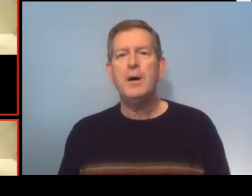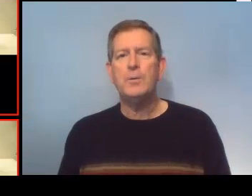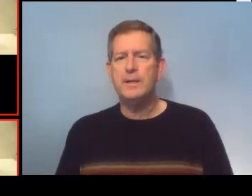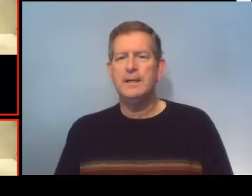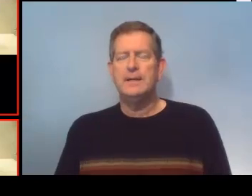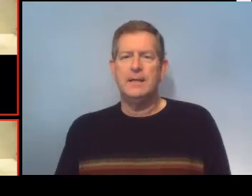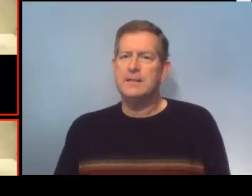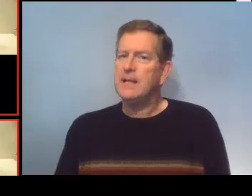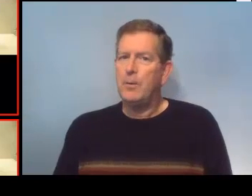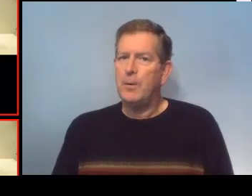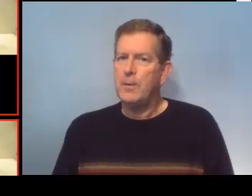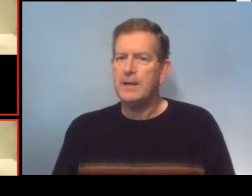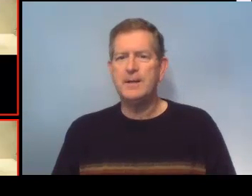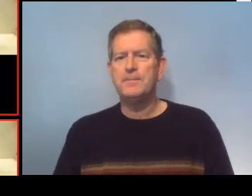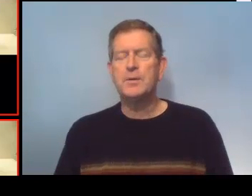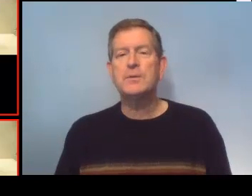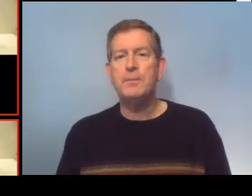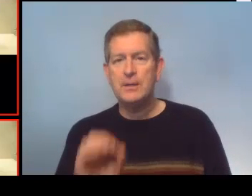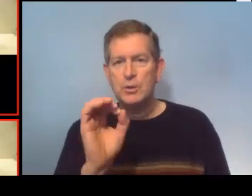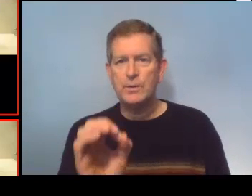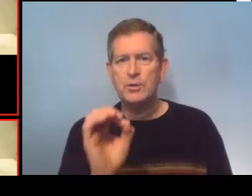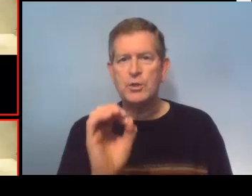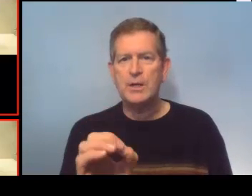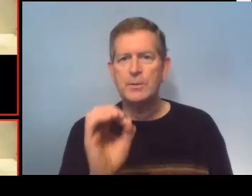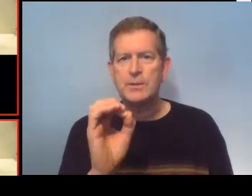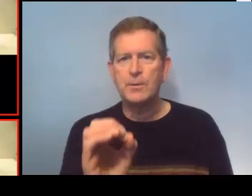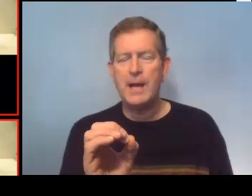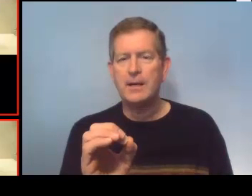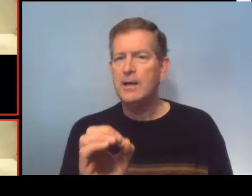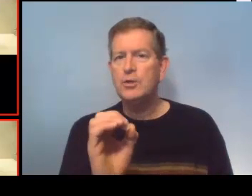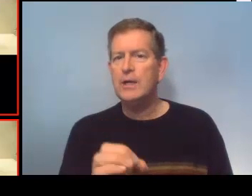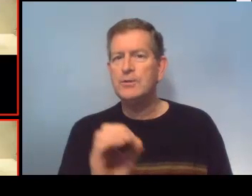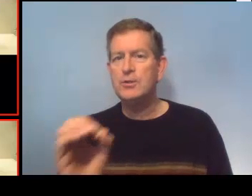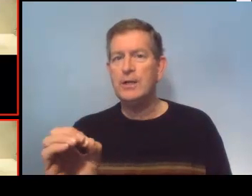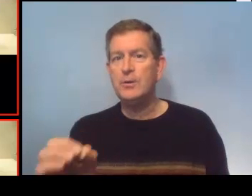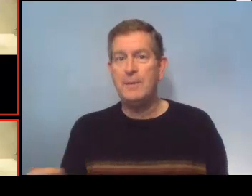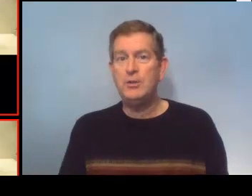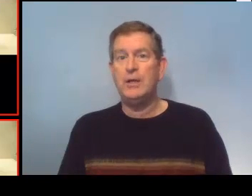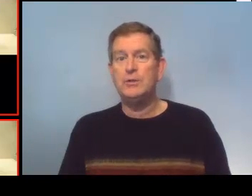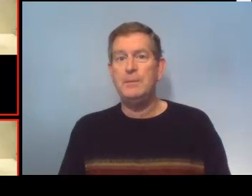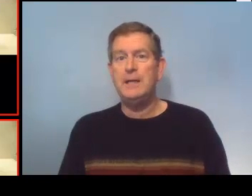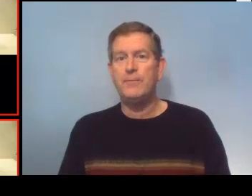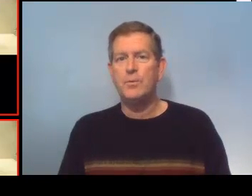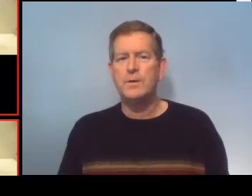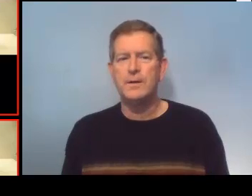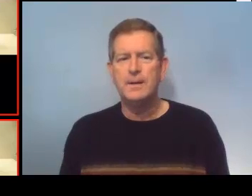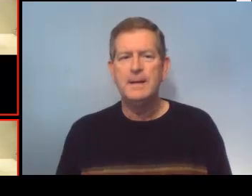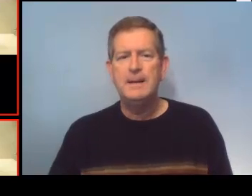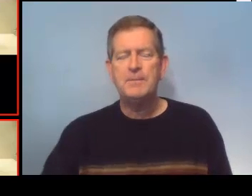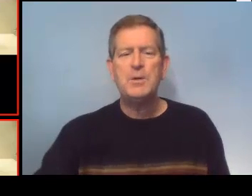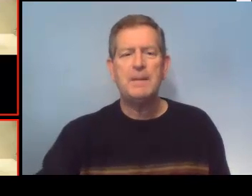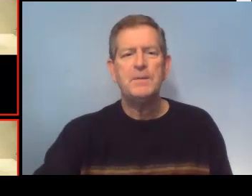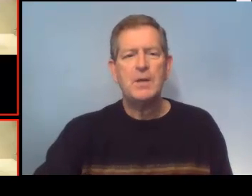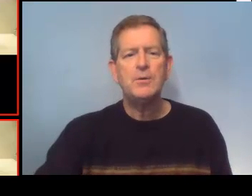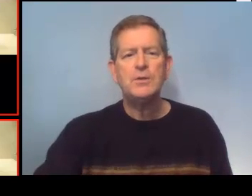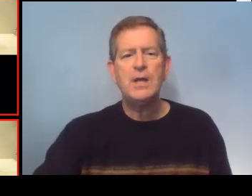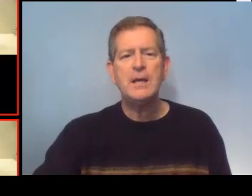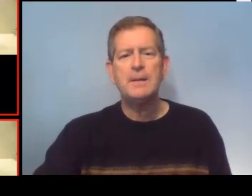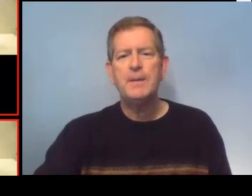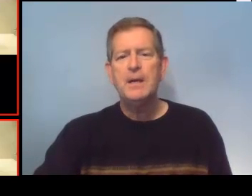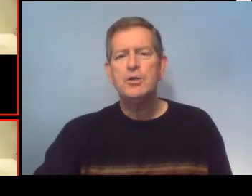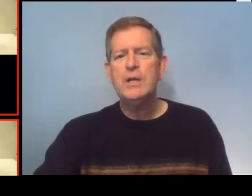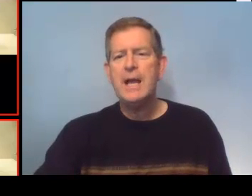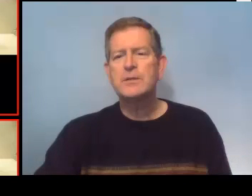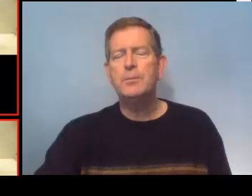word pound, and it's not what we want here. So make sure the gender is correct. You change the gender, you may change the meaning of the word. Okay, so how would you